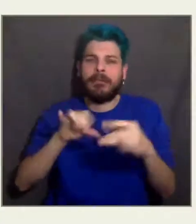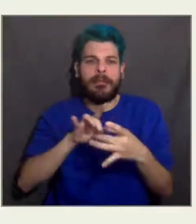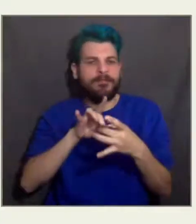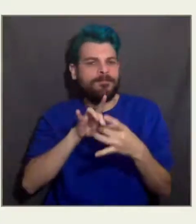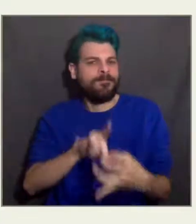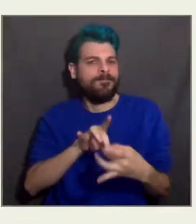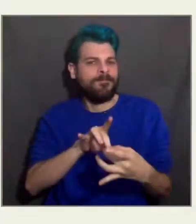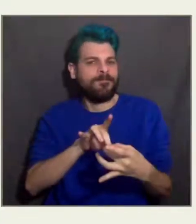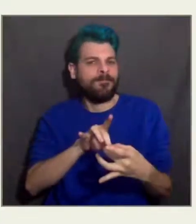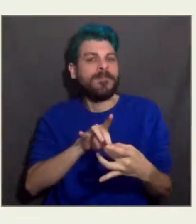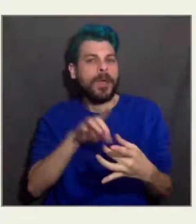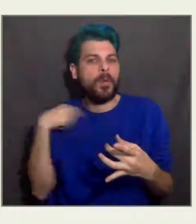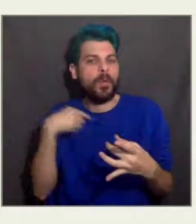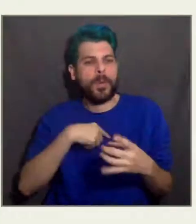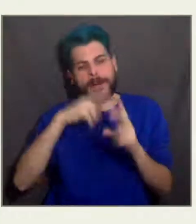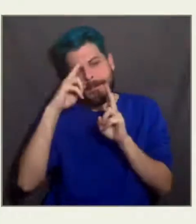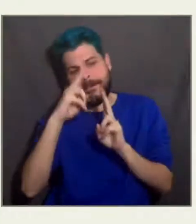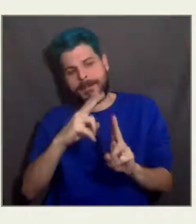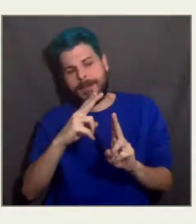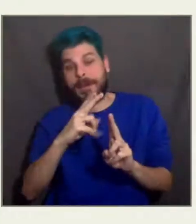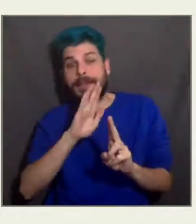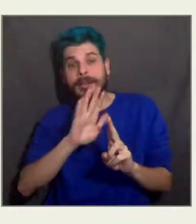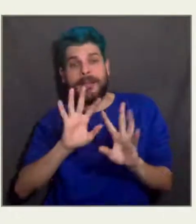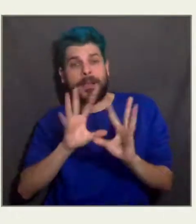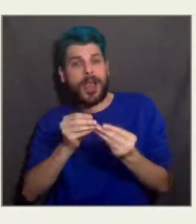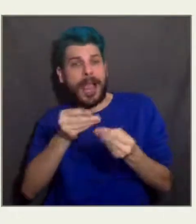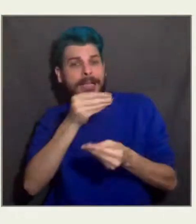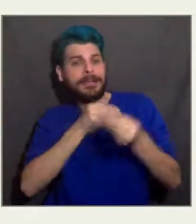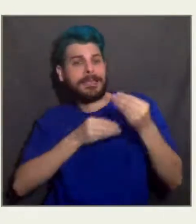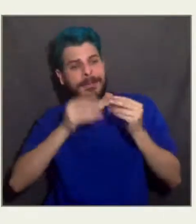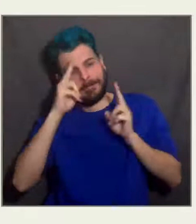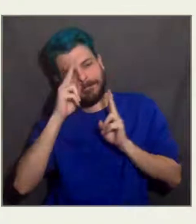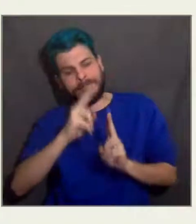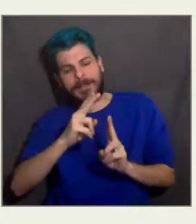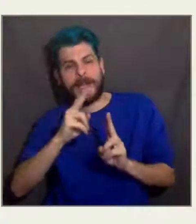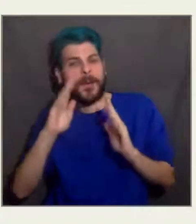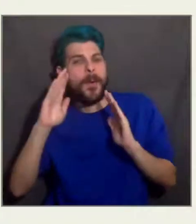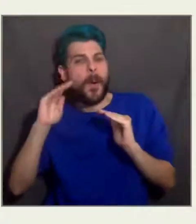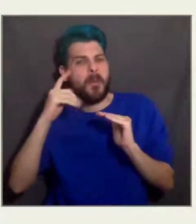the resilience of their ancestors and the hope of future generations.